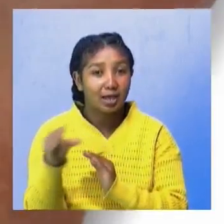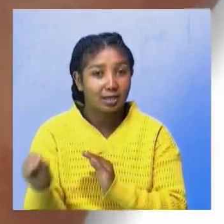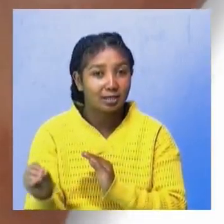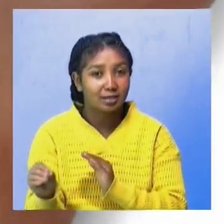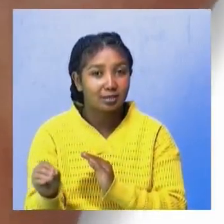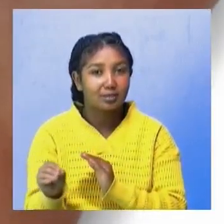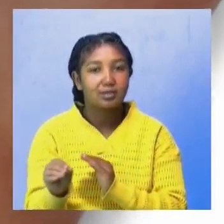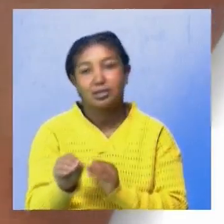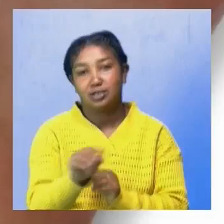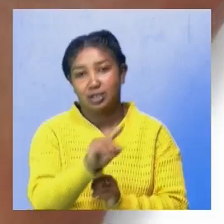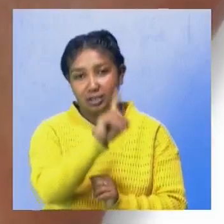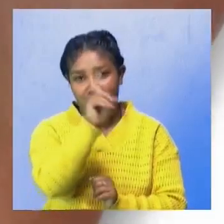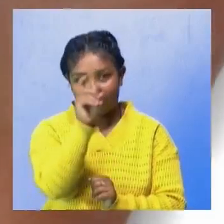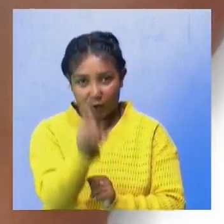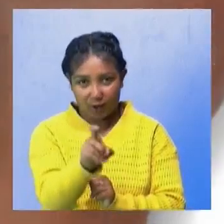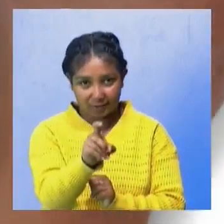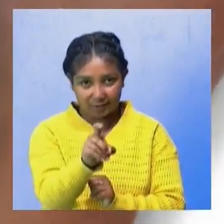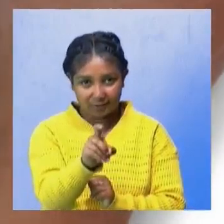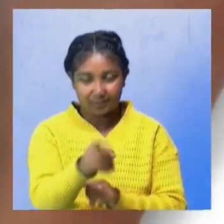and